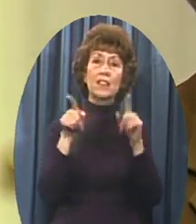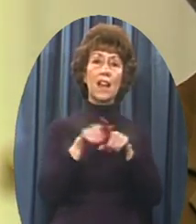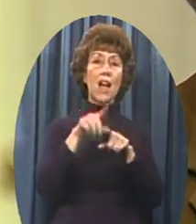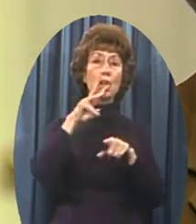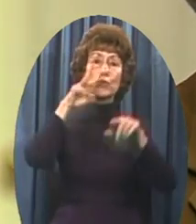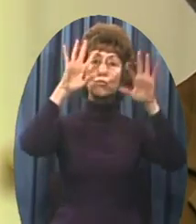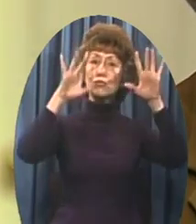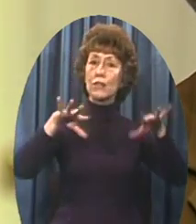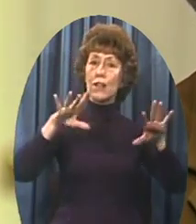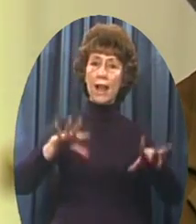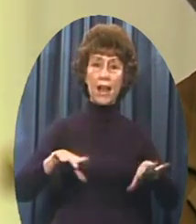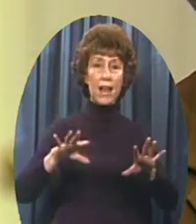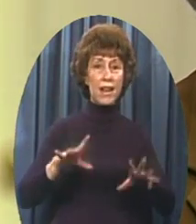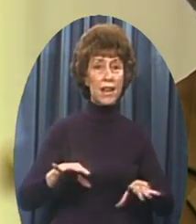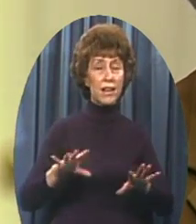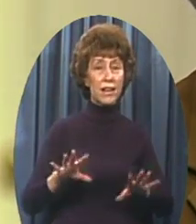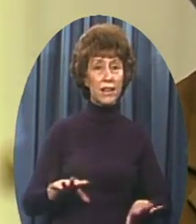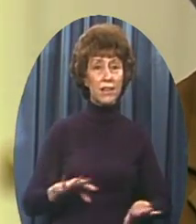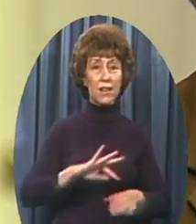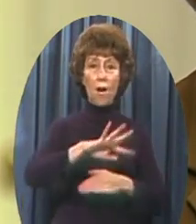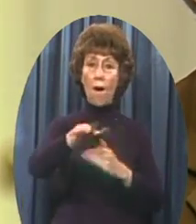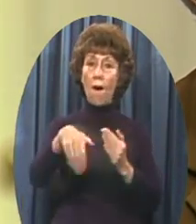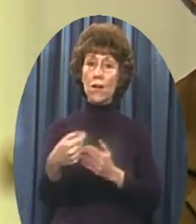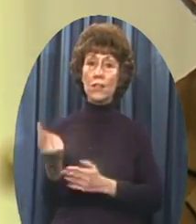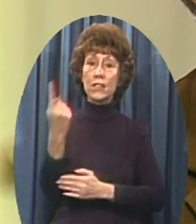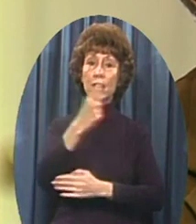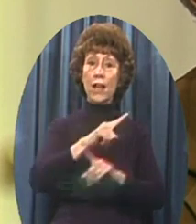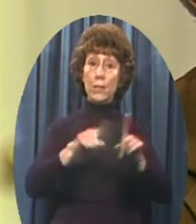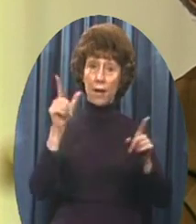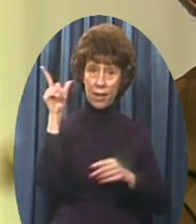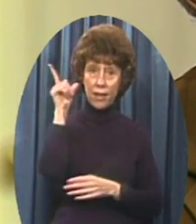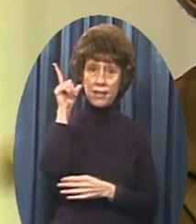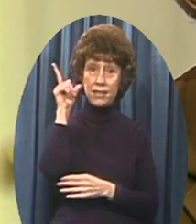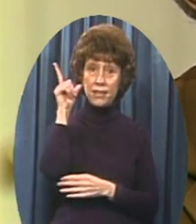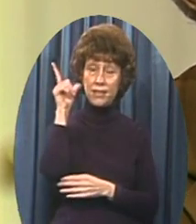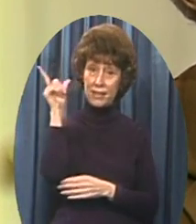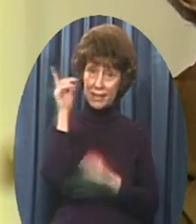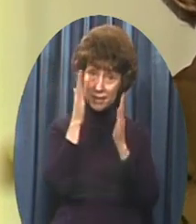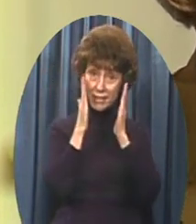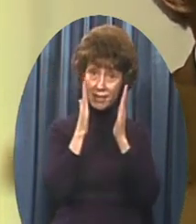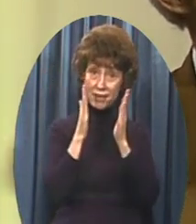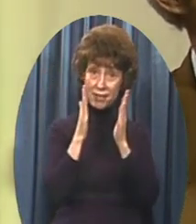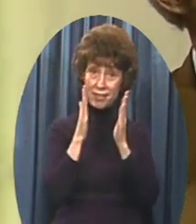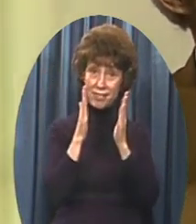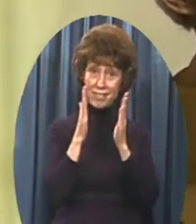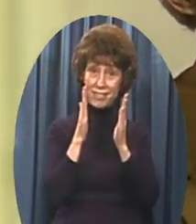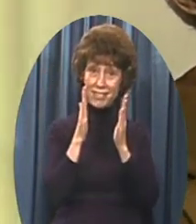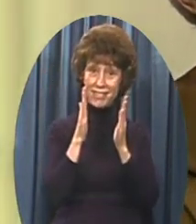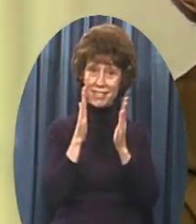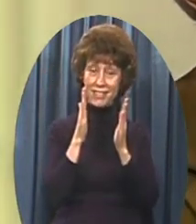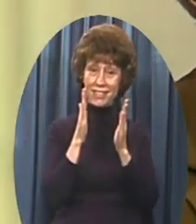raindrops all the day long. But listen, listen.